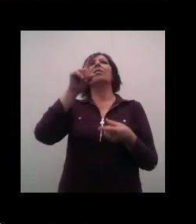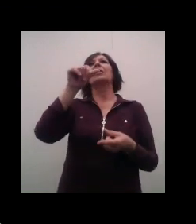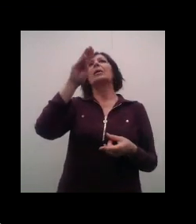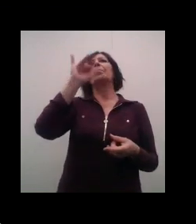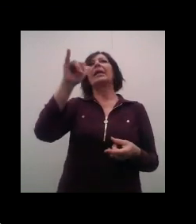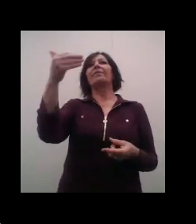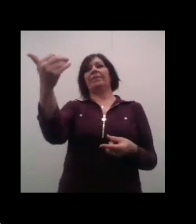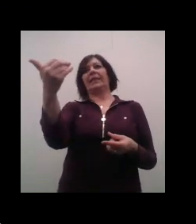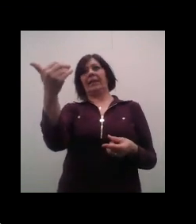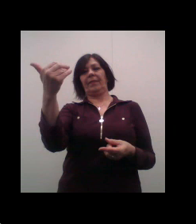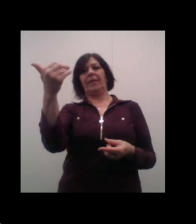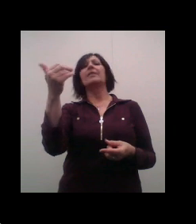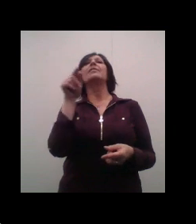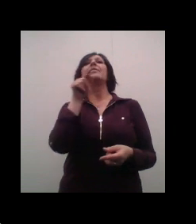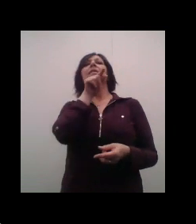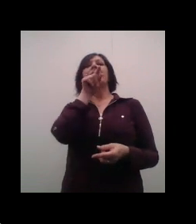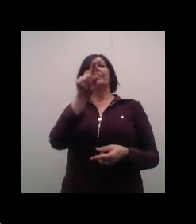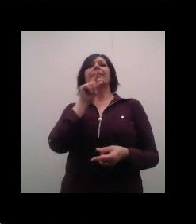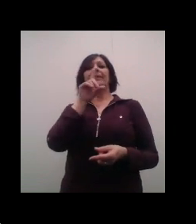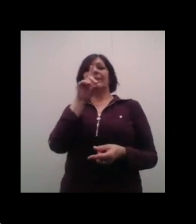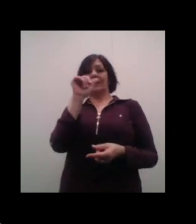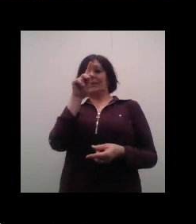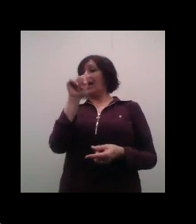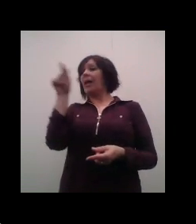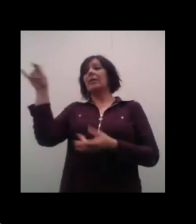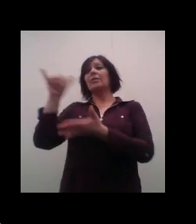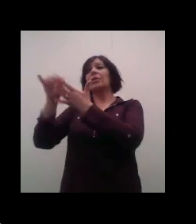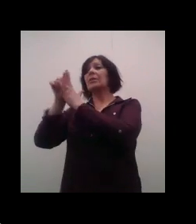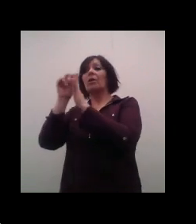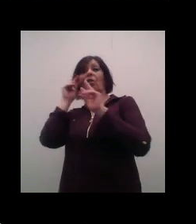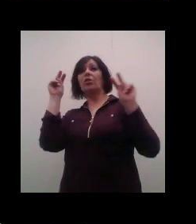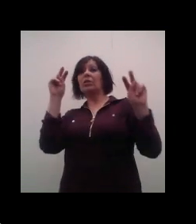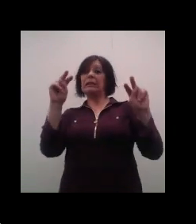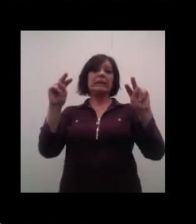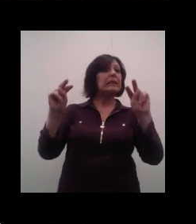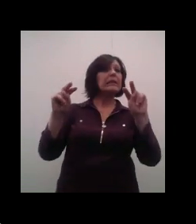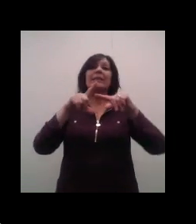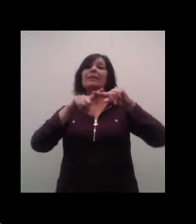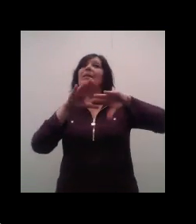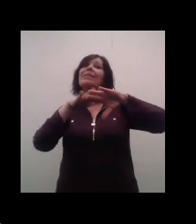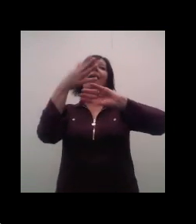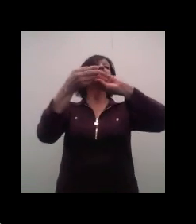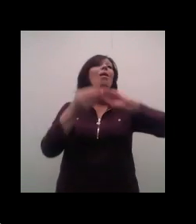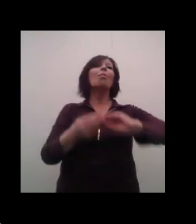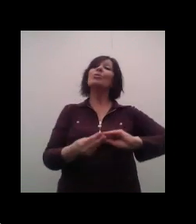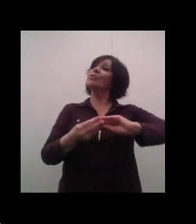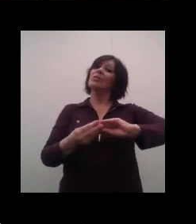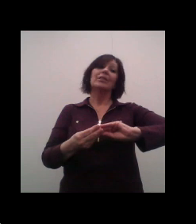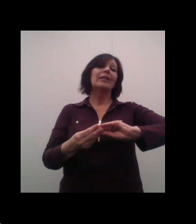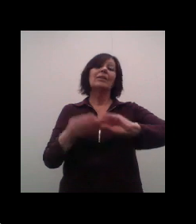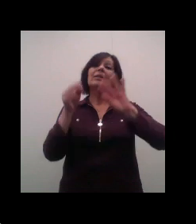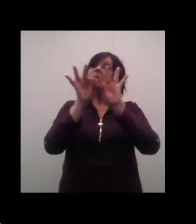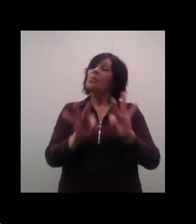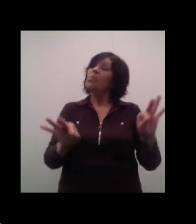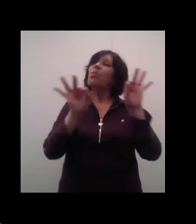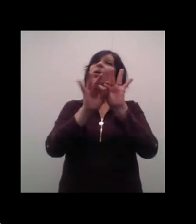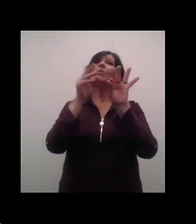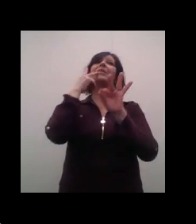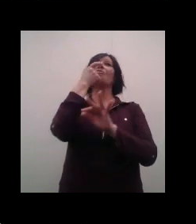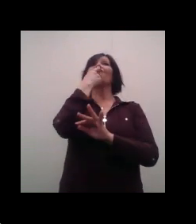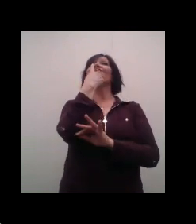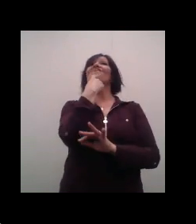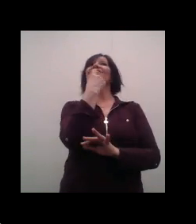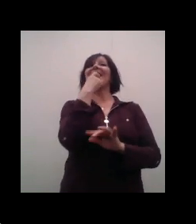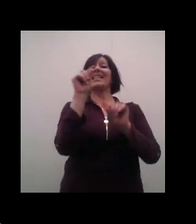beforehand. This is the data that New York State's looking at. It's the data that we're looking at. So it's very important over the next period of time that we see that red